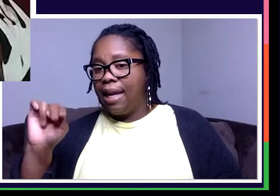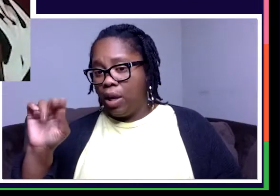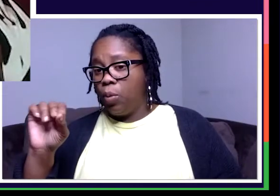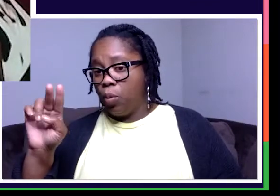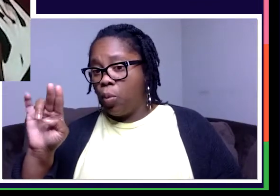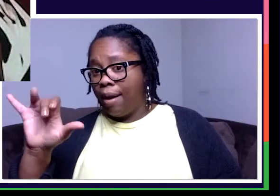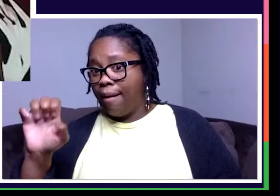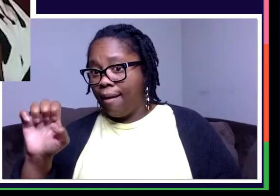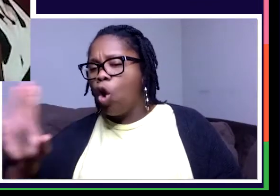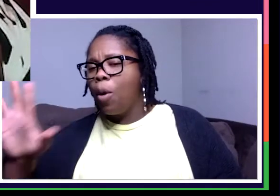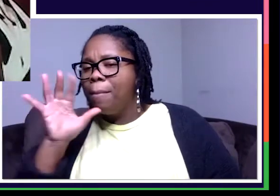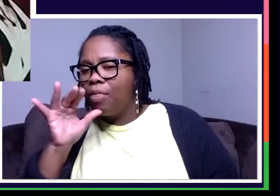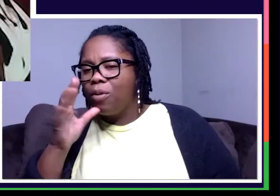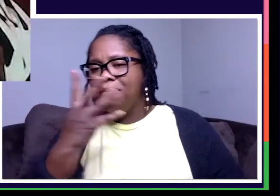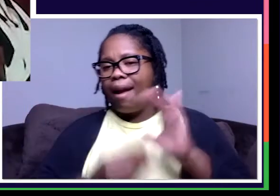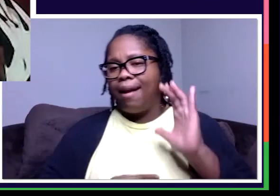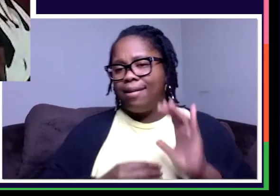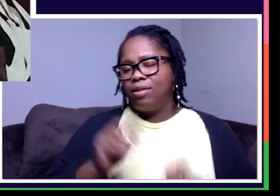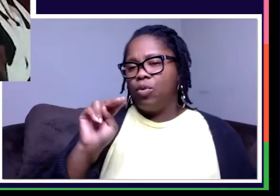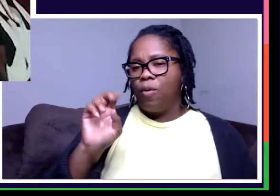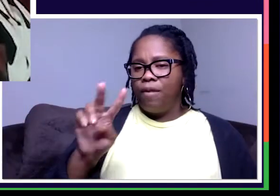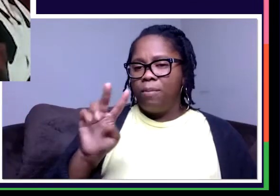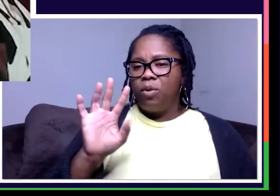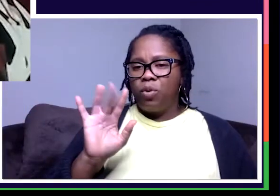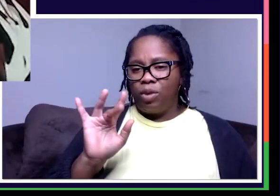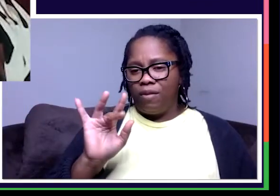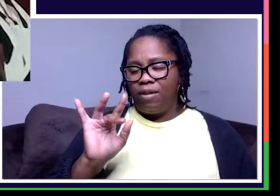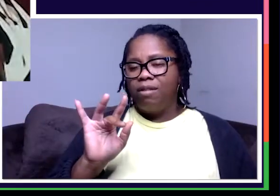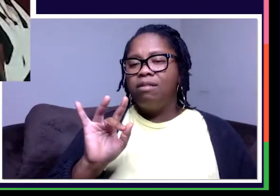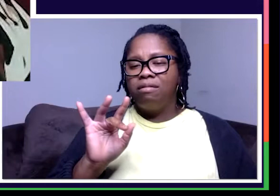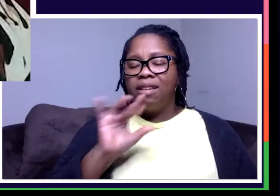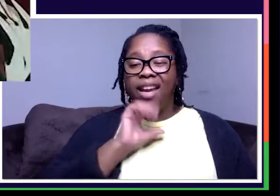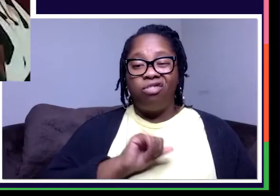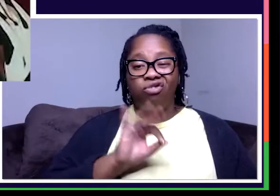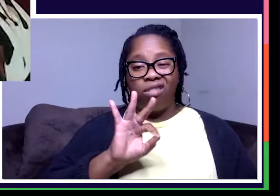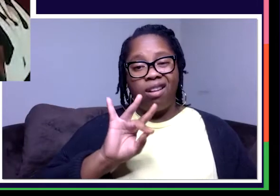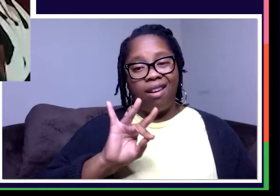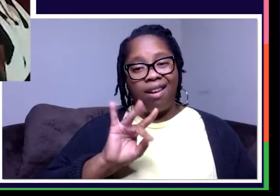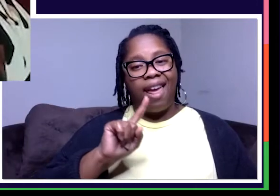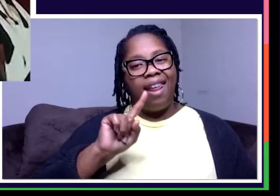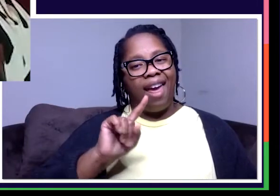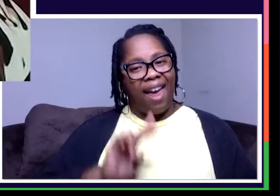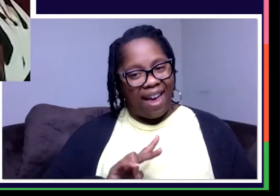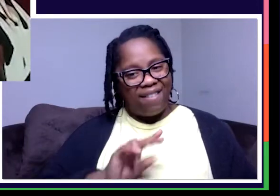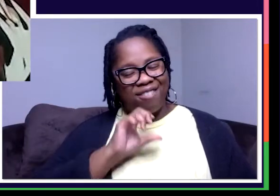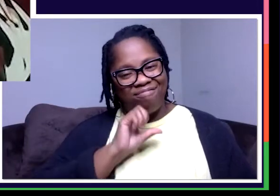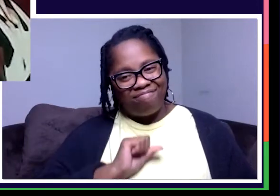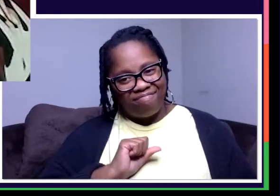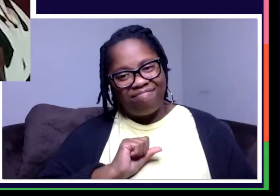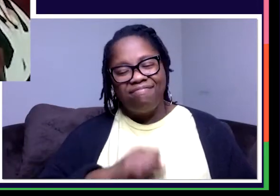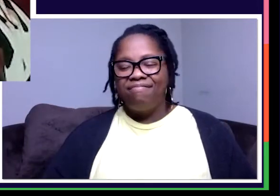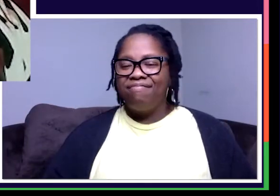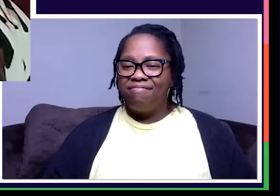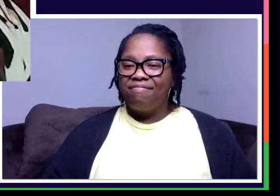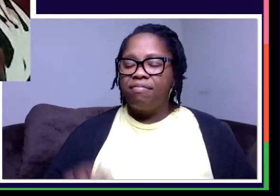passed away on November 25th at the age of 98.5 years old.